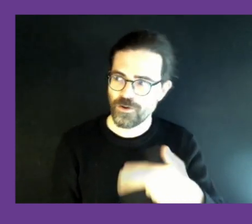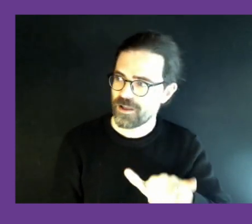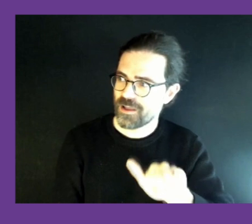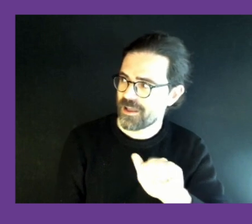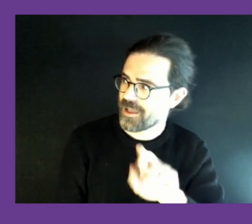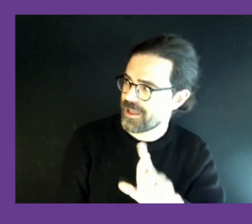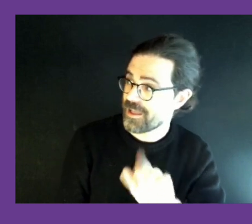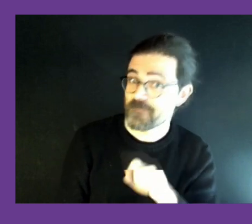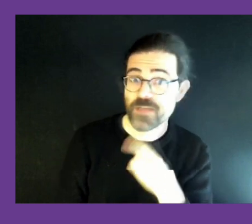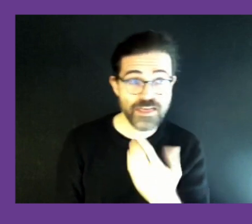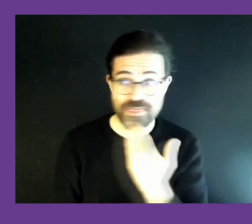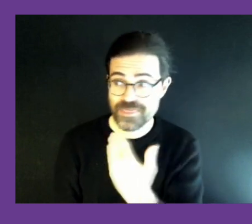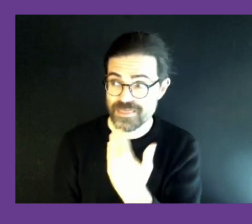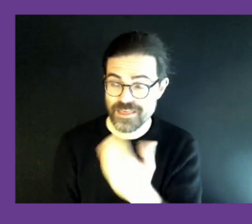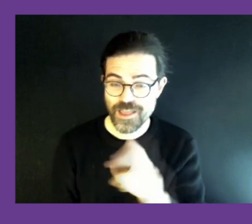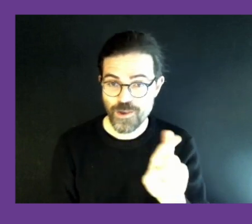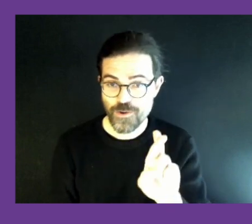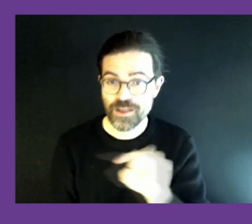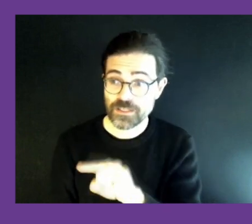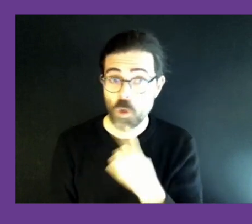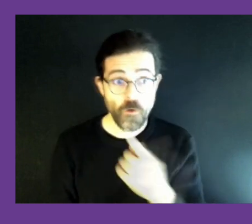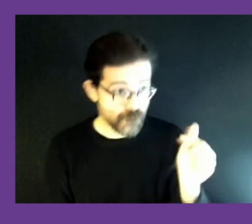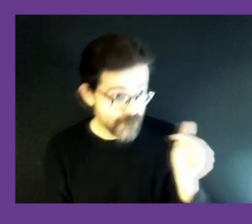is uploading the slides,